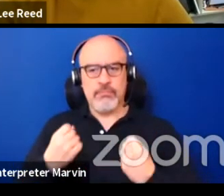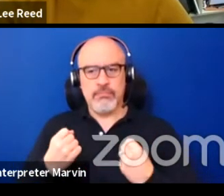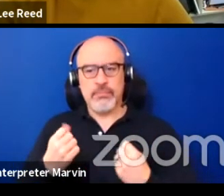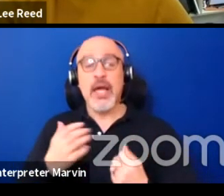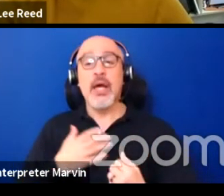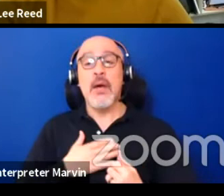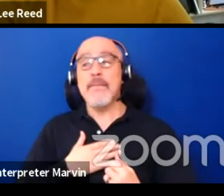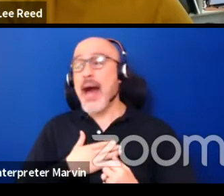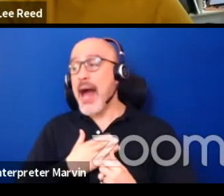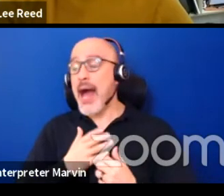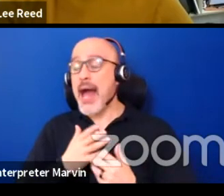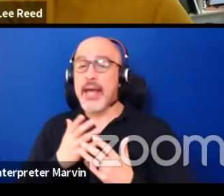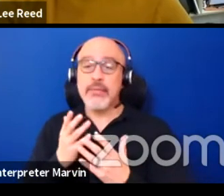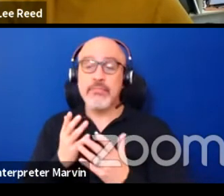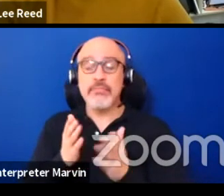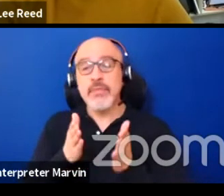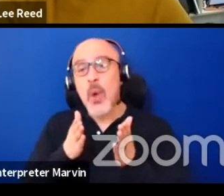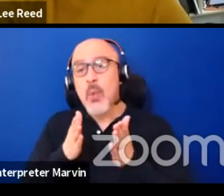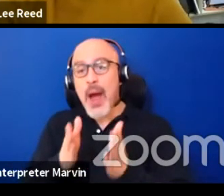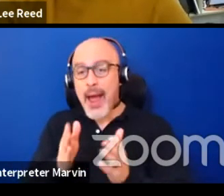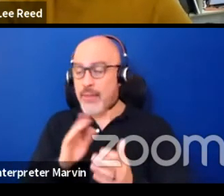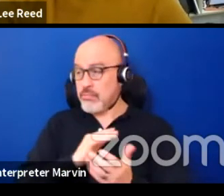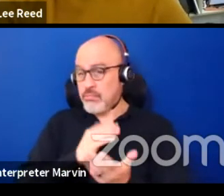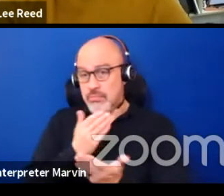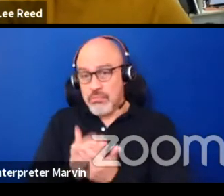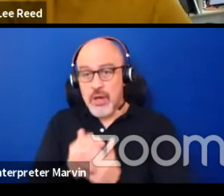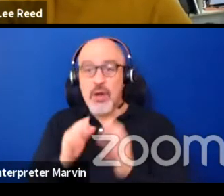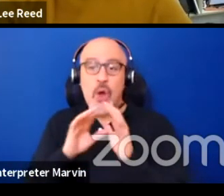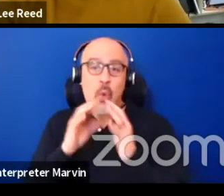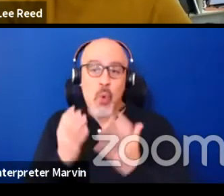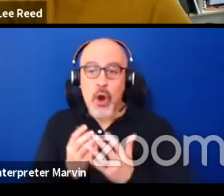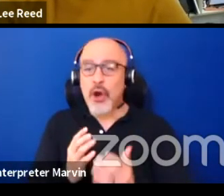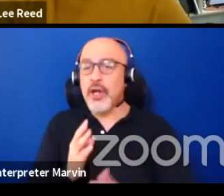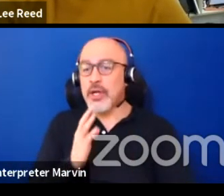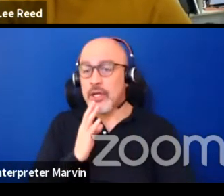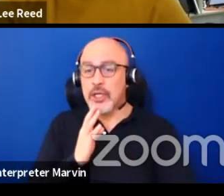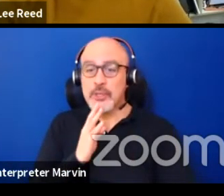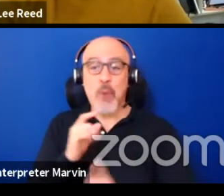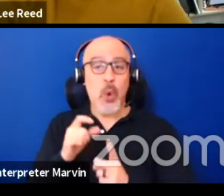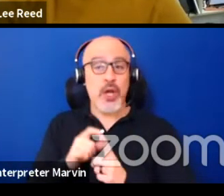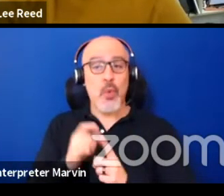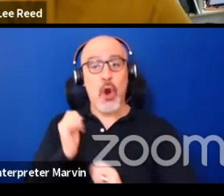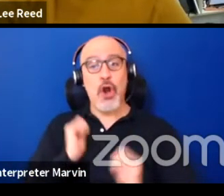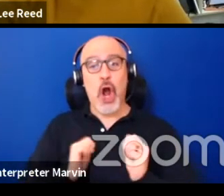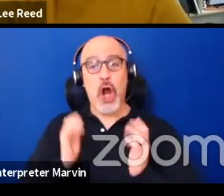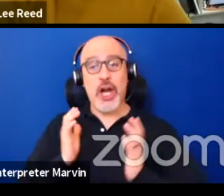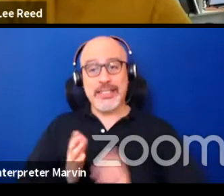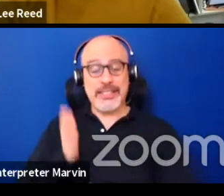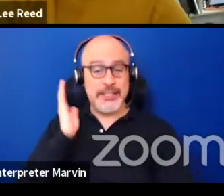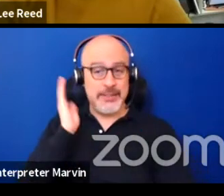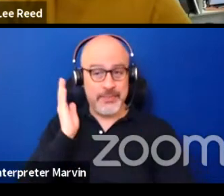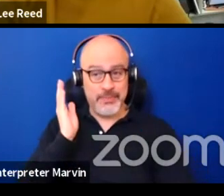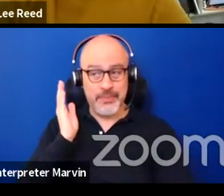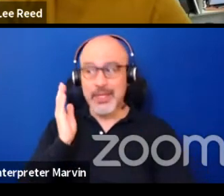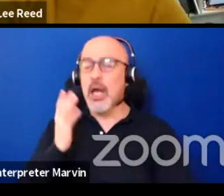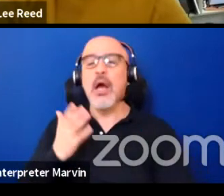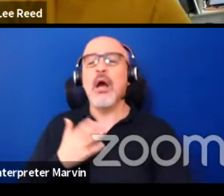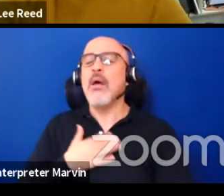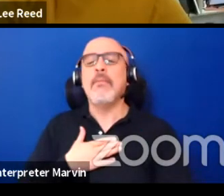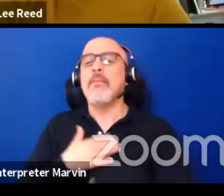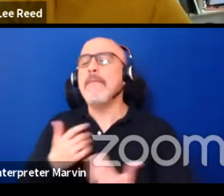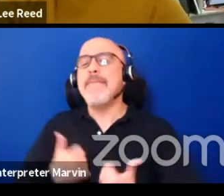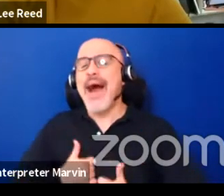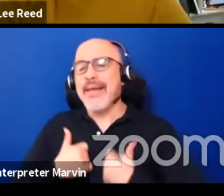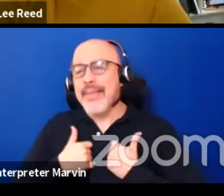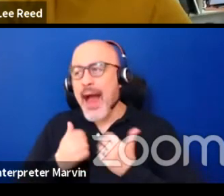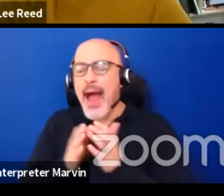medium, I came into this world as a spoken word artist. And but my life passion